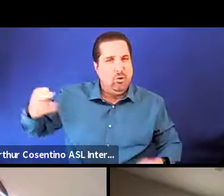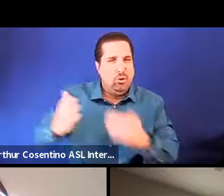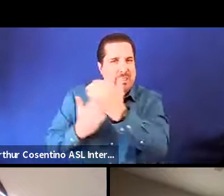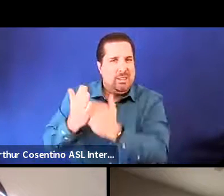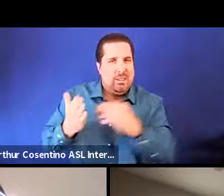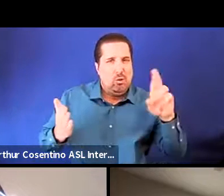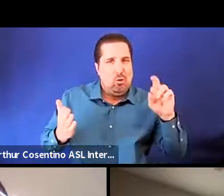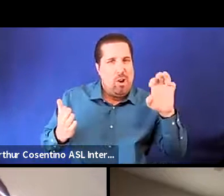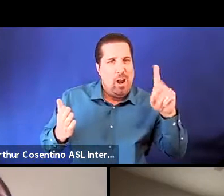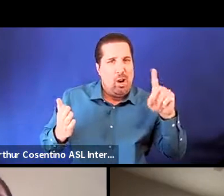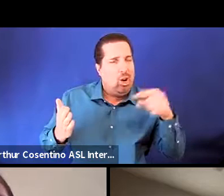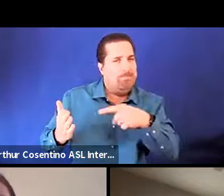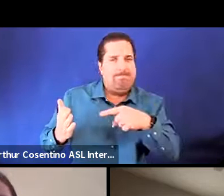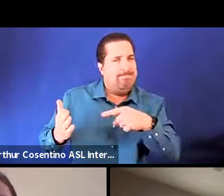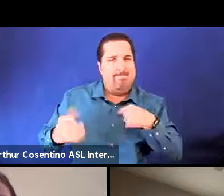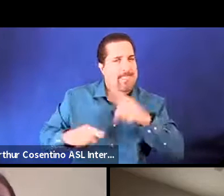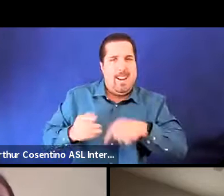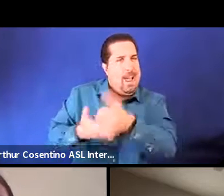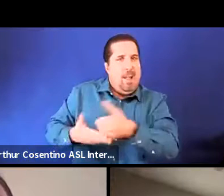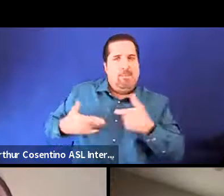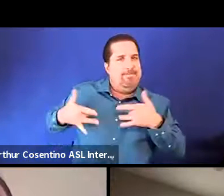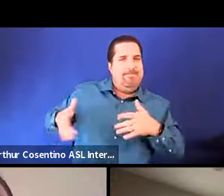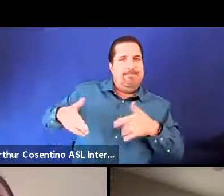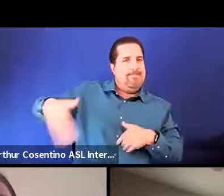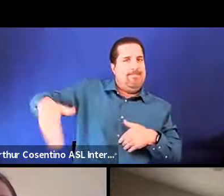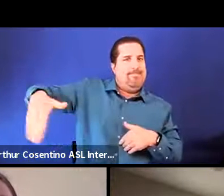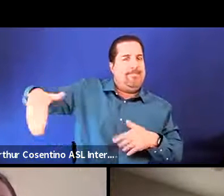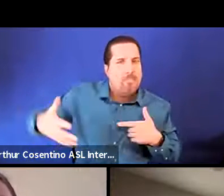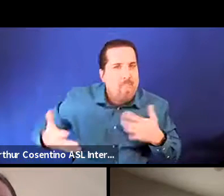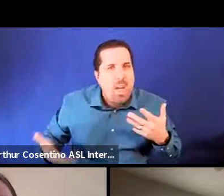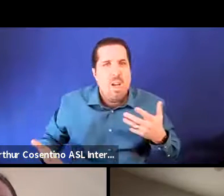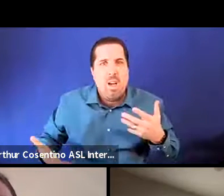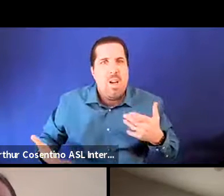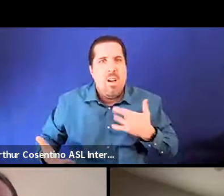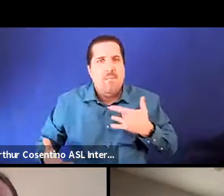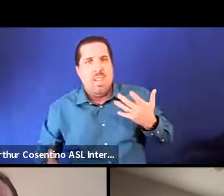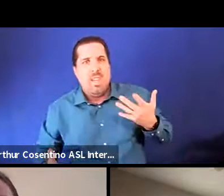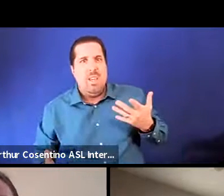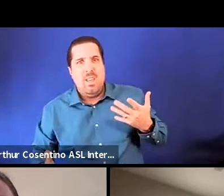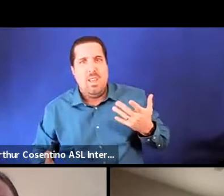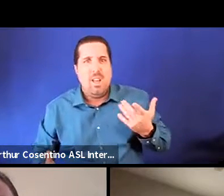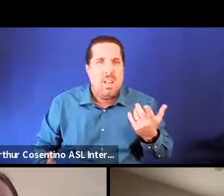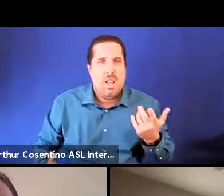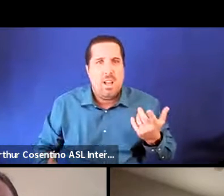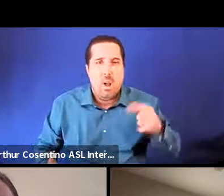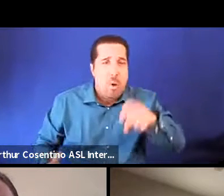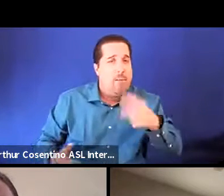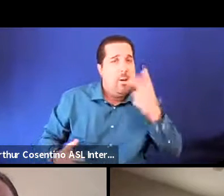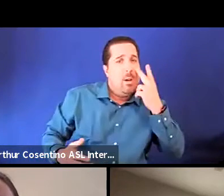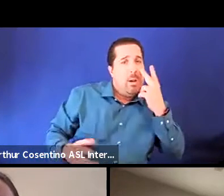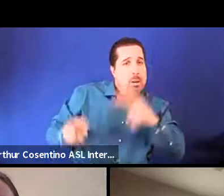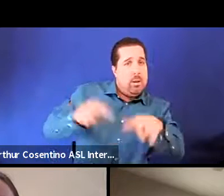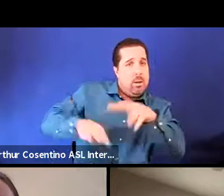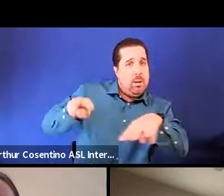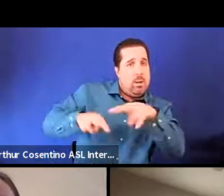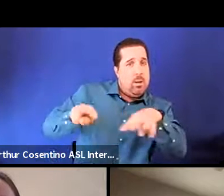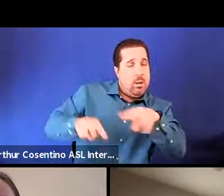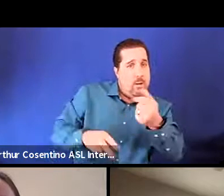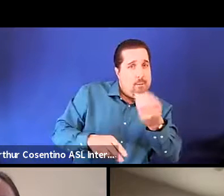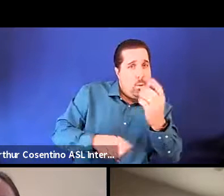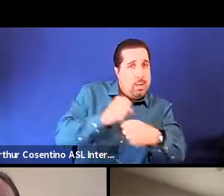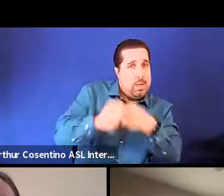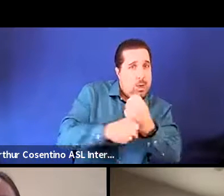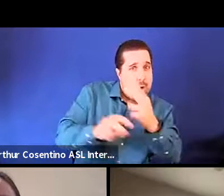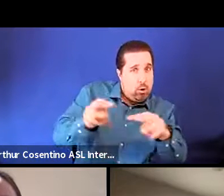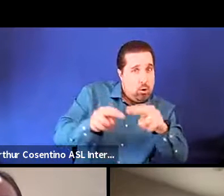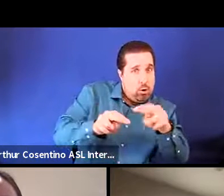you. Or in some cases, they're like, you got to put a suit and a tie and hang with us a few years before we're going to go do what you're asking us to do. You know,